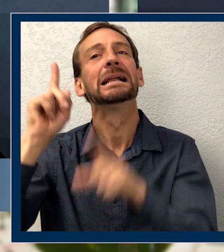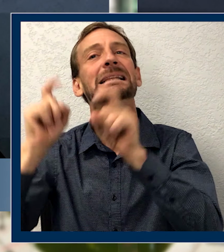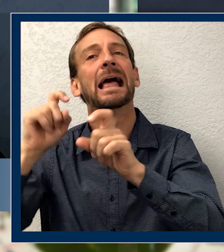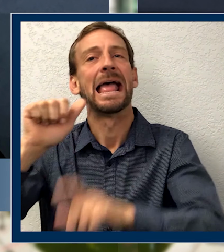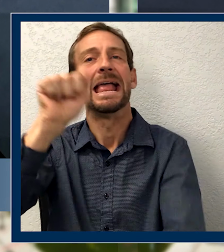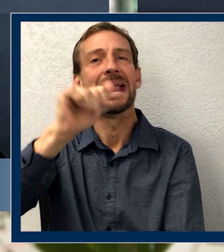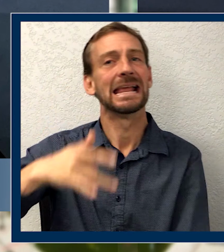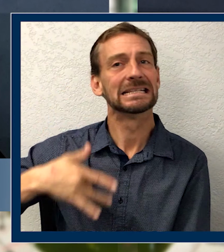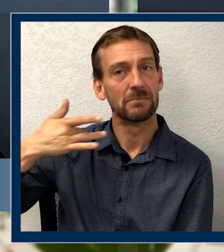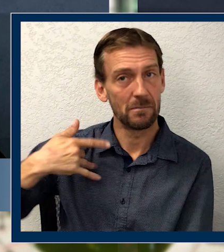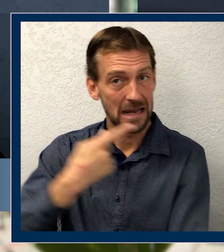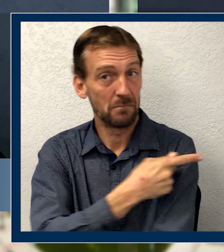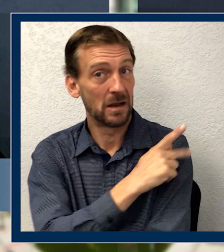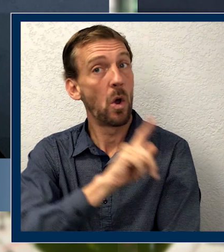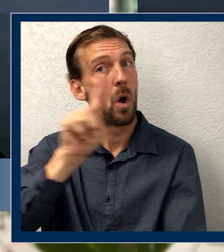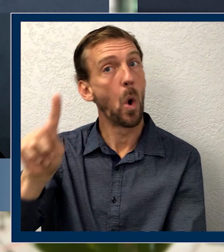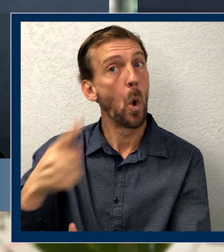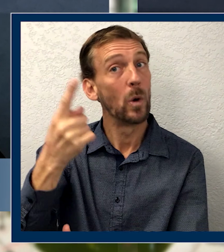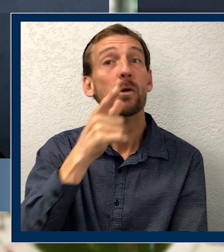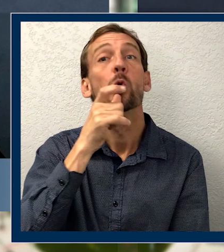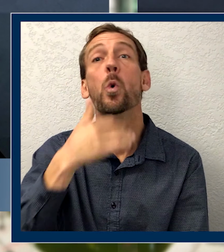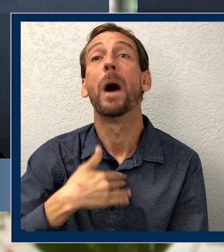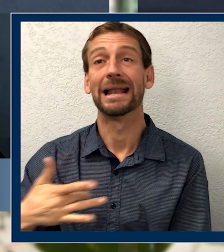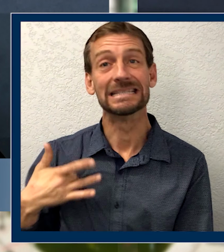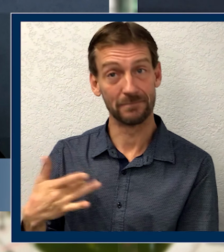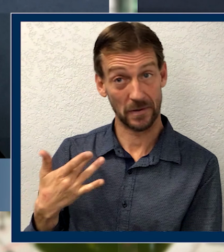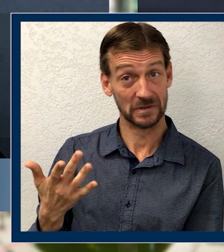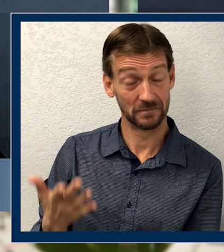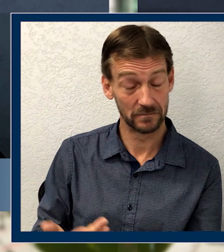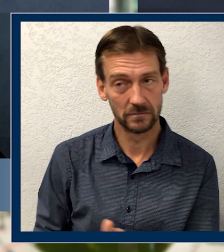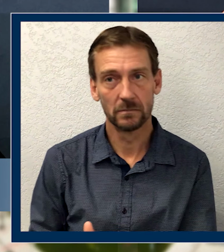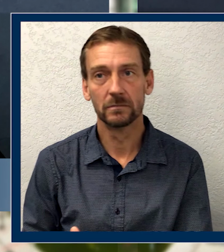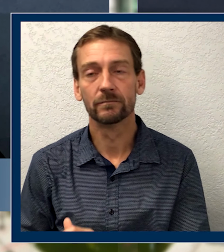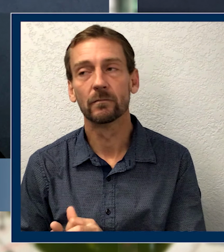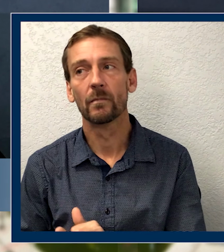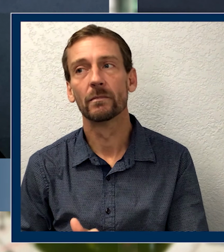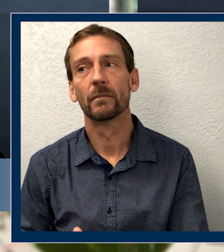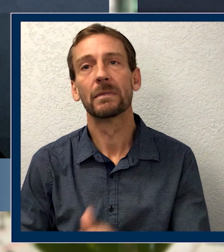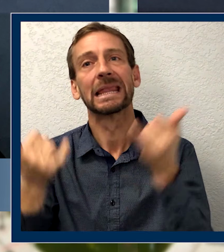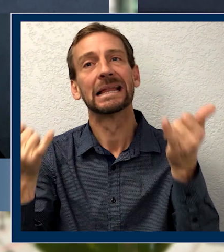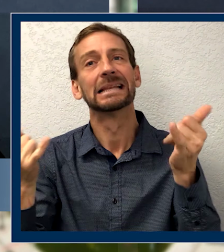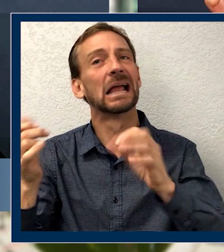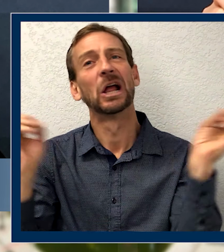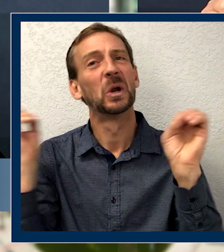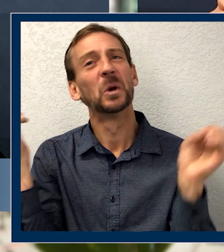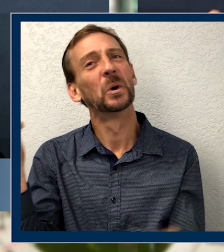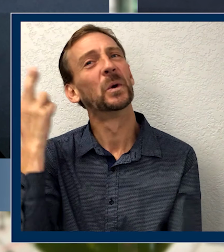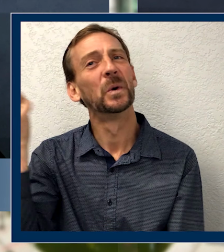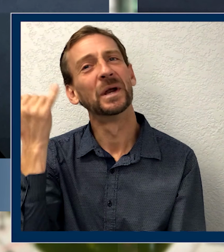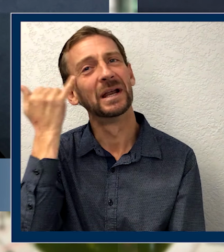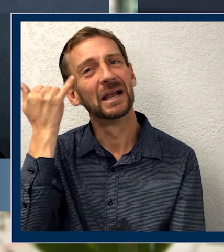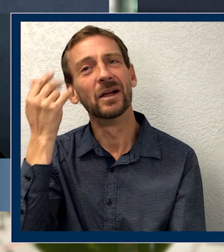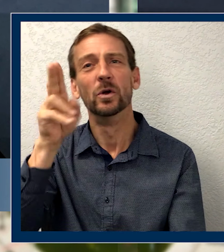test asymptomatic patients, only symptomatic patients. So they find there is no reason that if you're